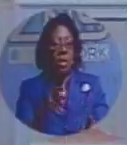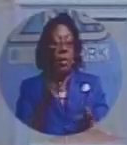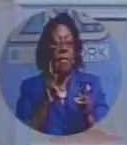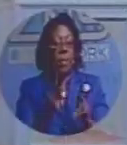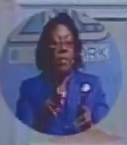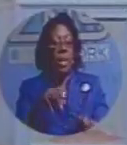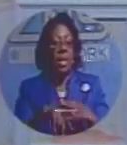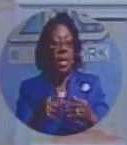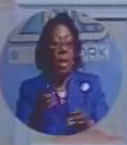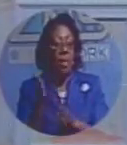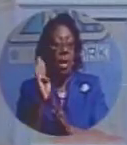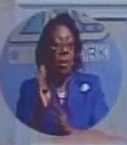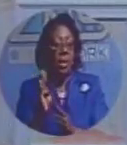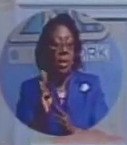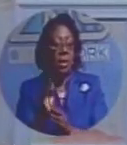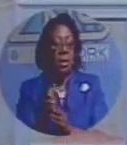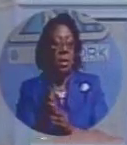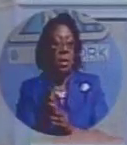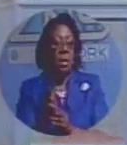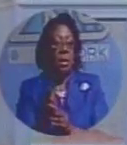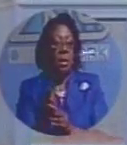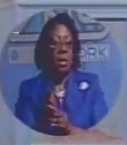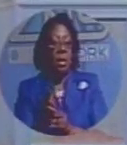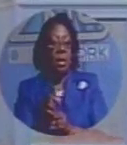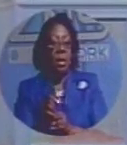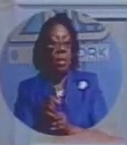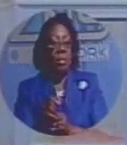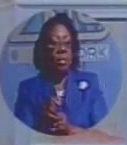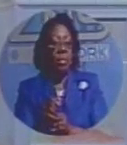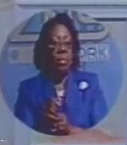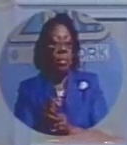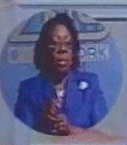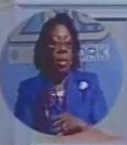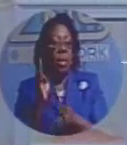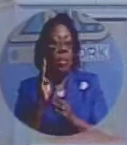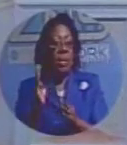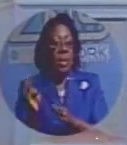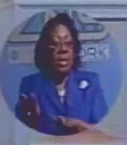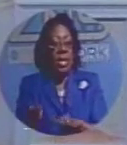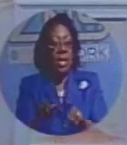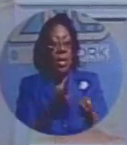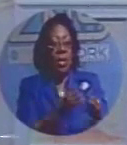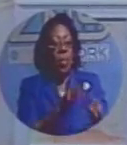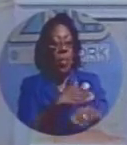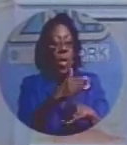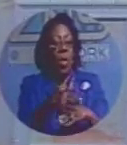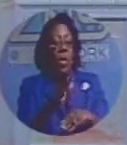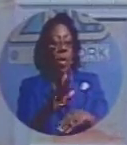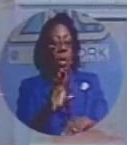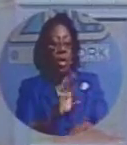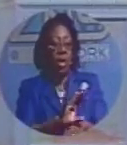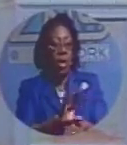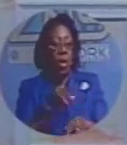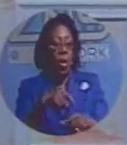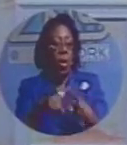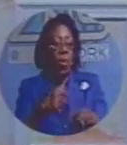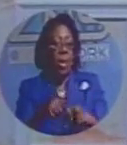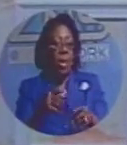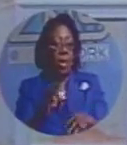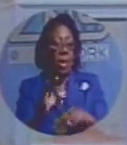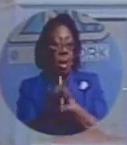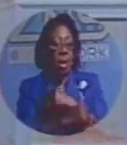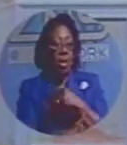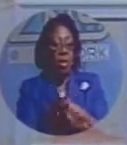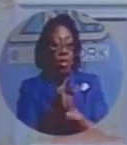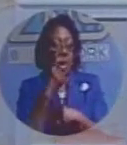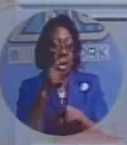Your citizenship takes you beyond your church. When the country